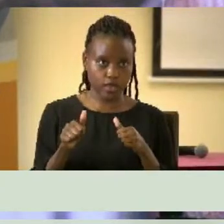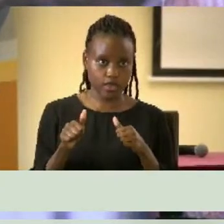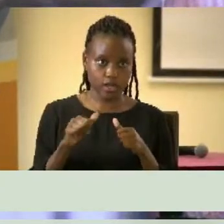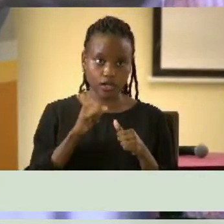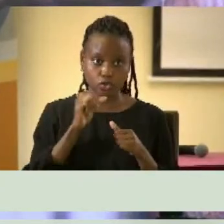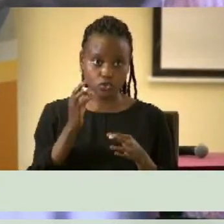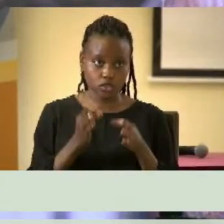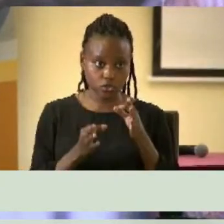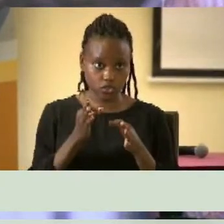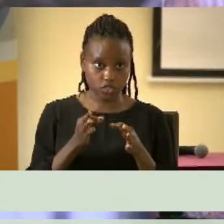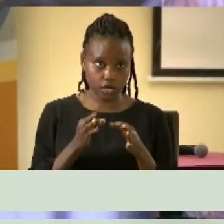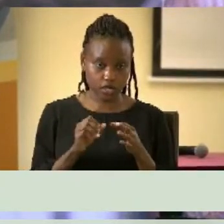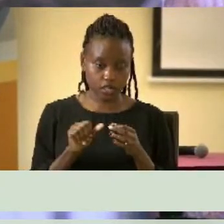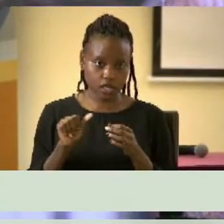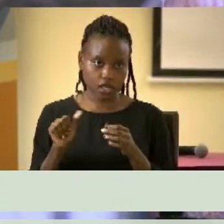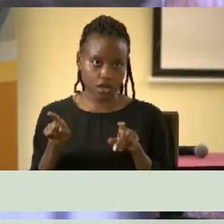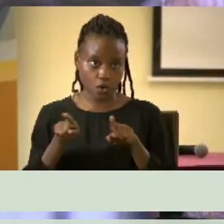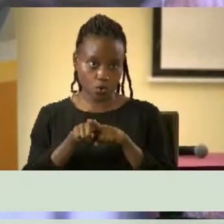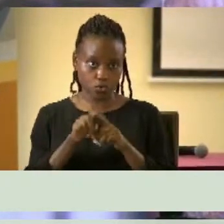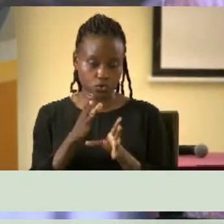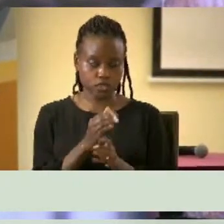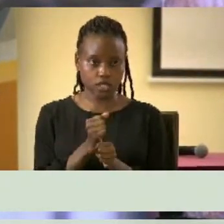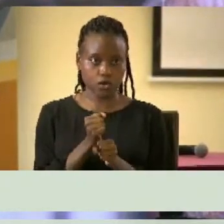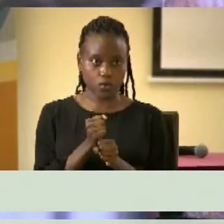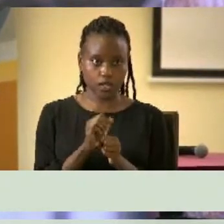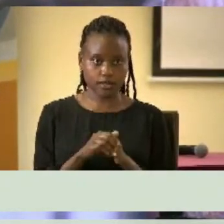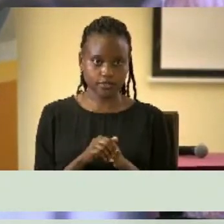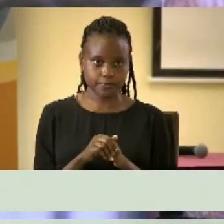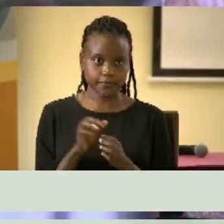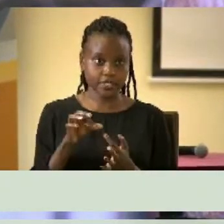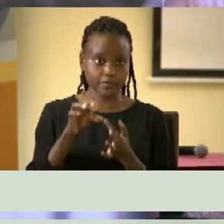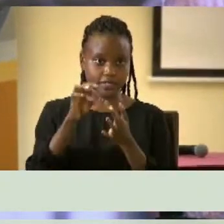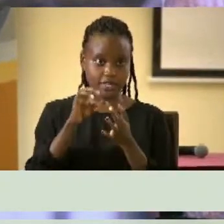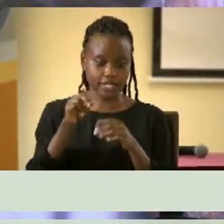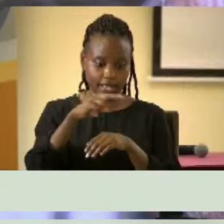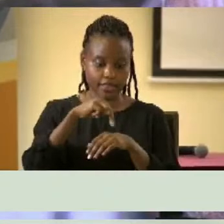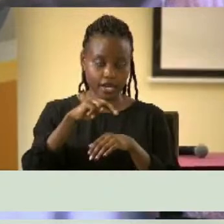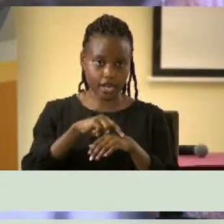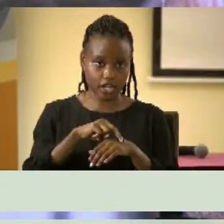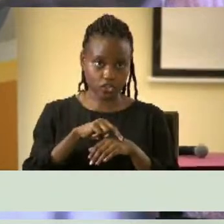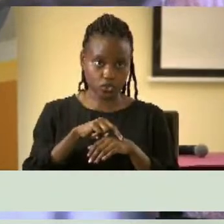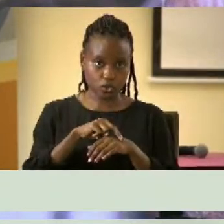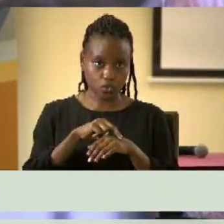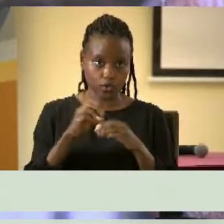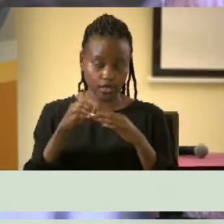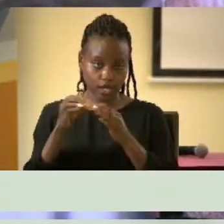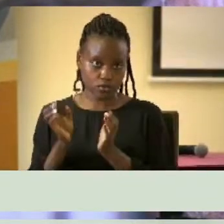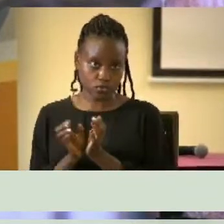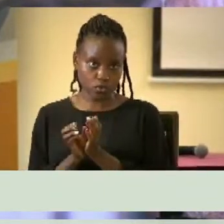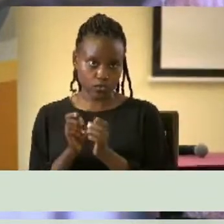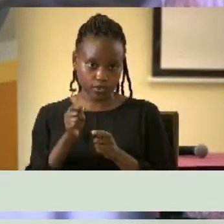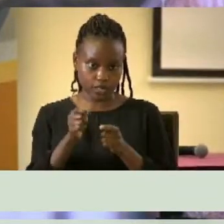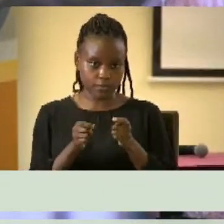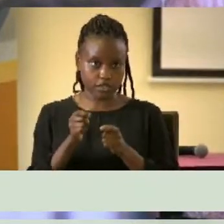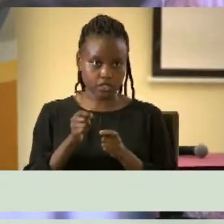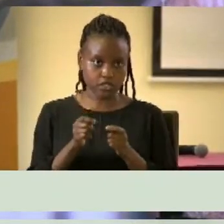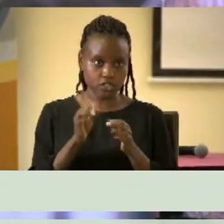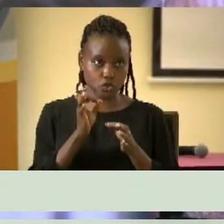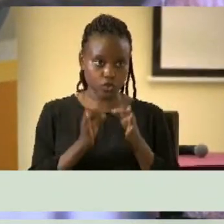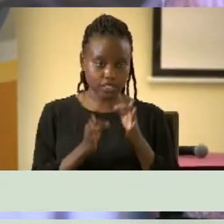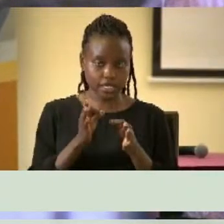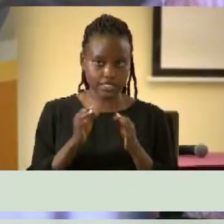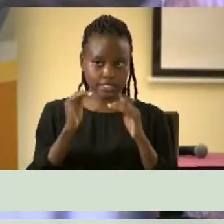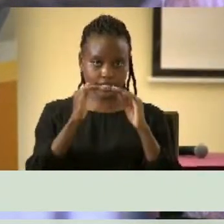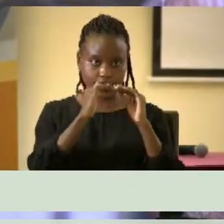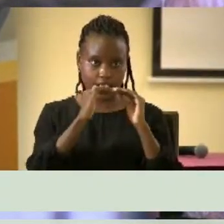with our stakeholders as well, especially at the National Council on the Administration of Justice level, which brings